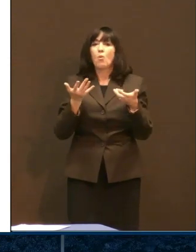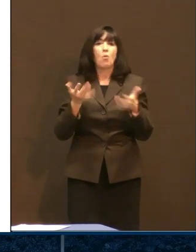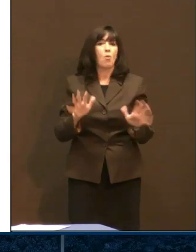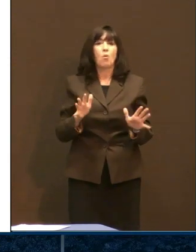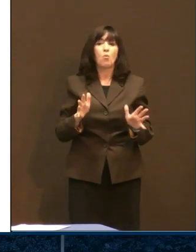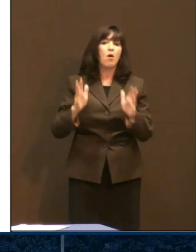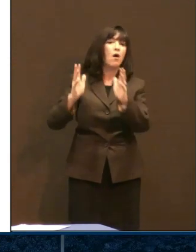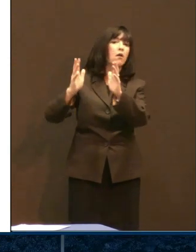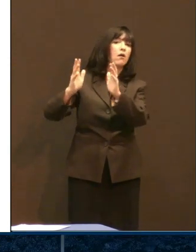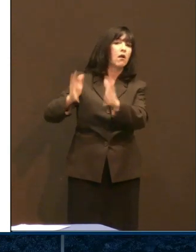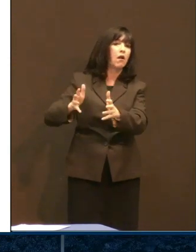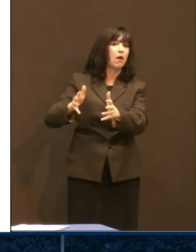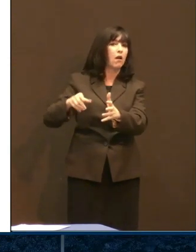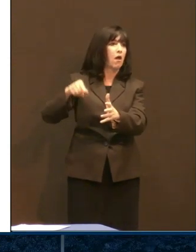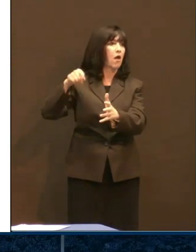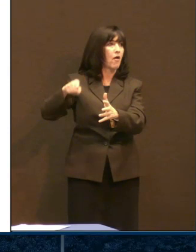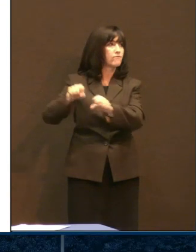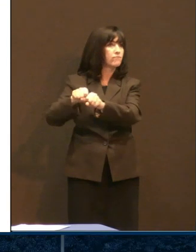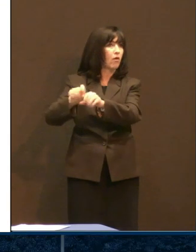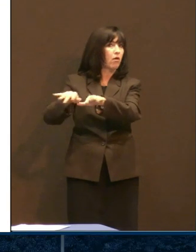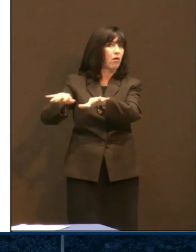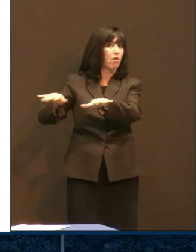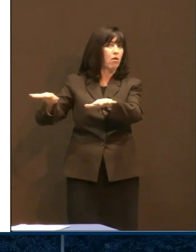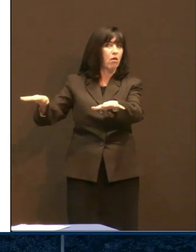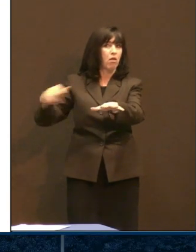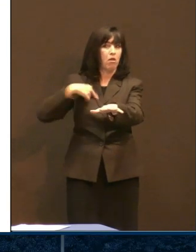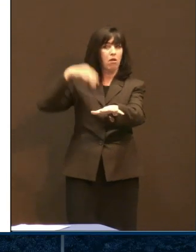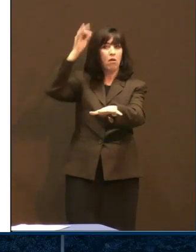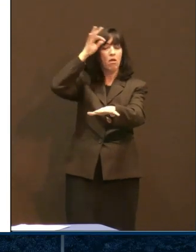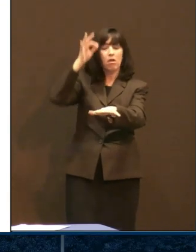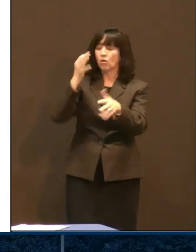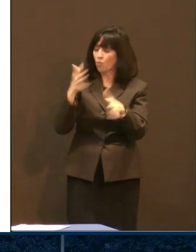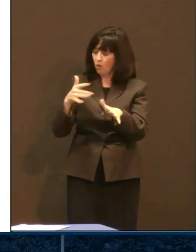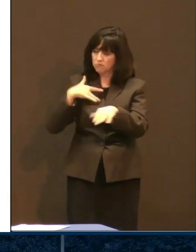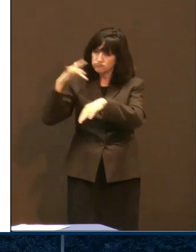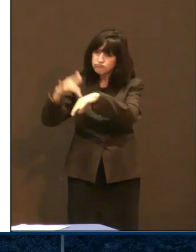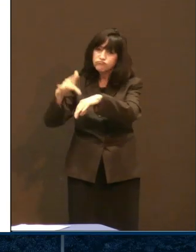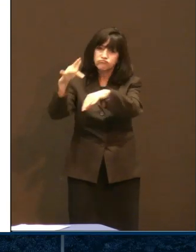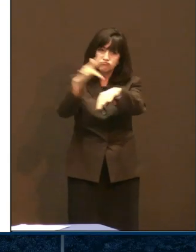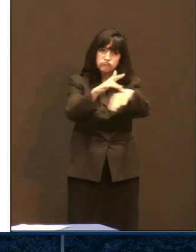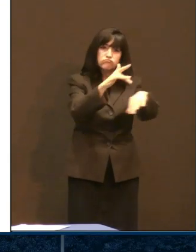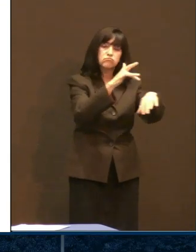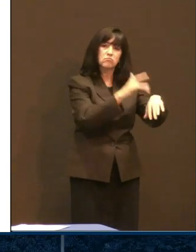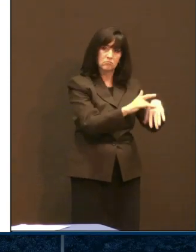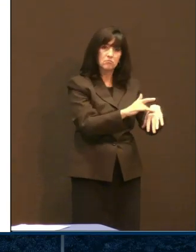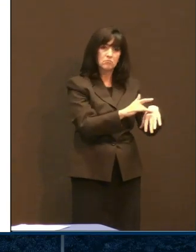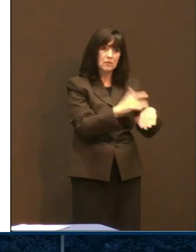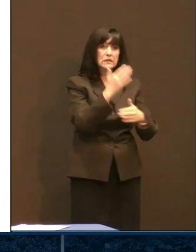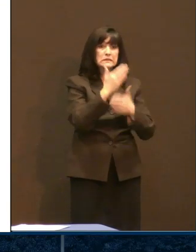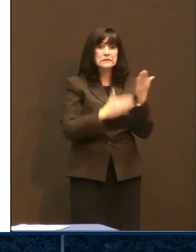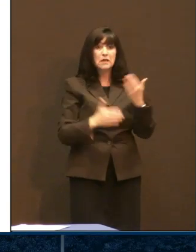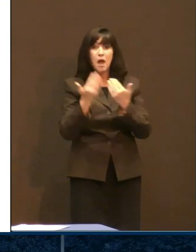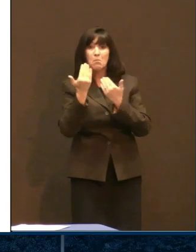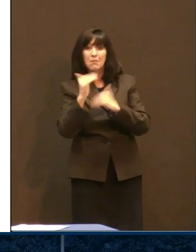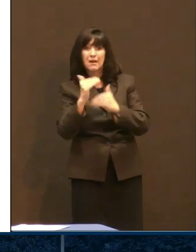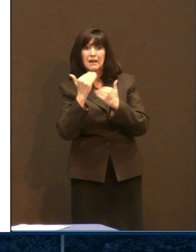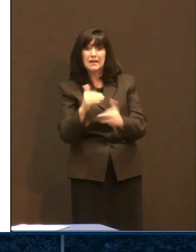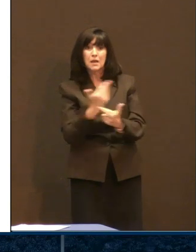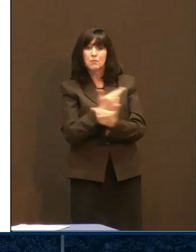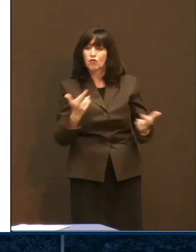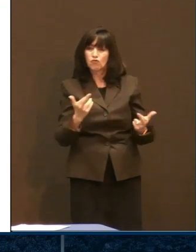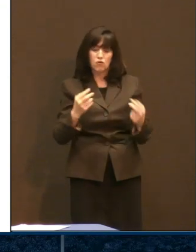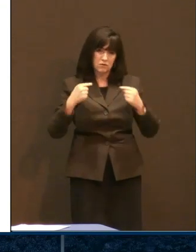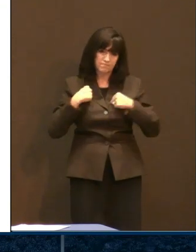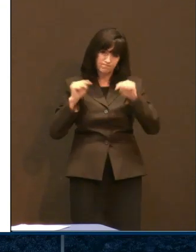the underserved, and those without transportation and kind of limited resources. And so really, really